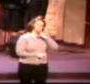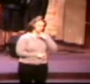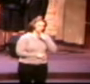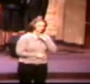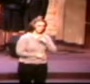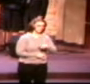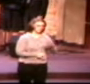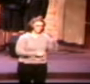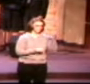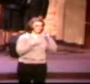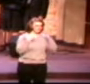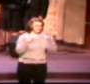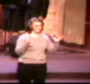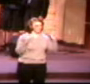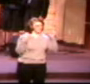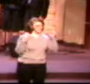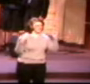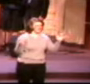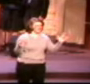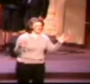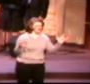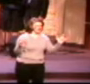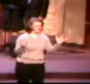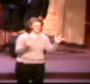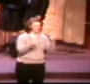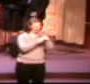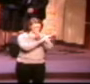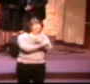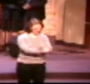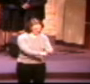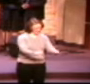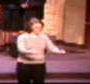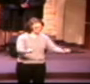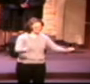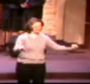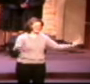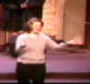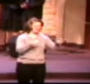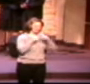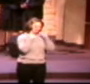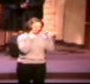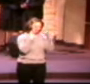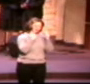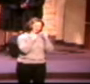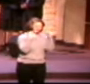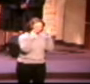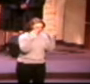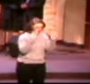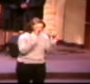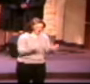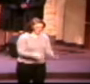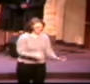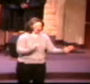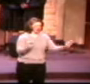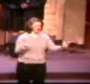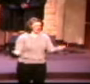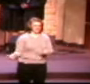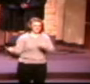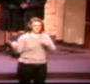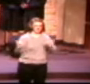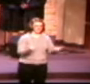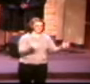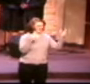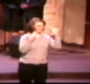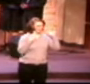How sweet the sound that saved a